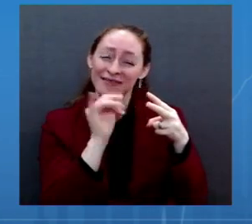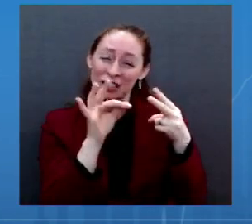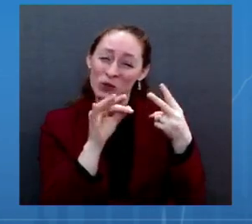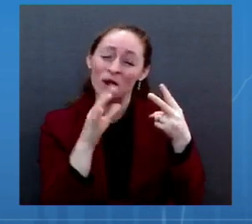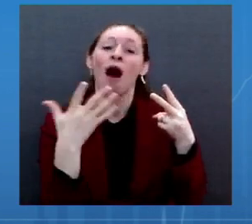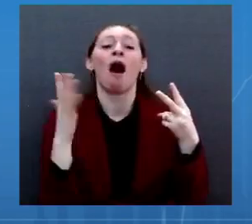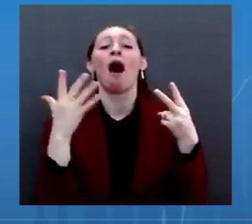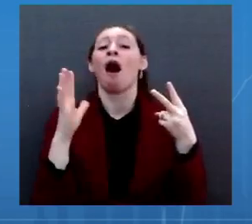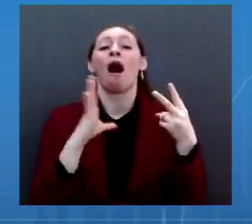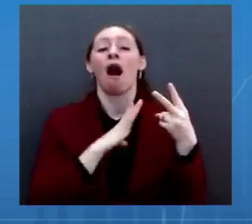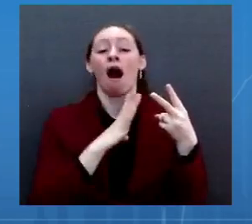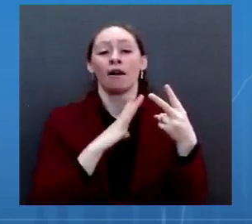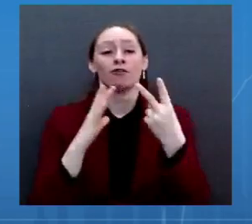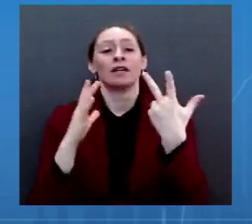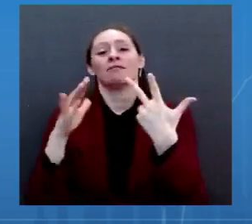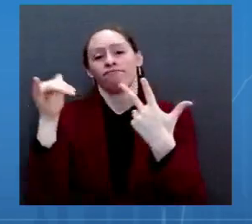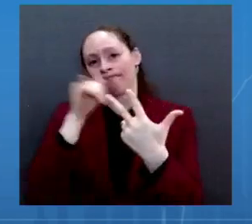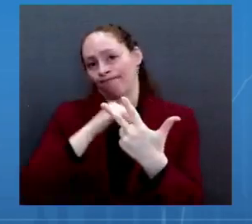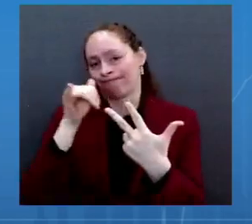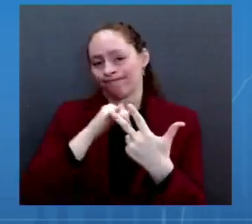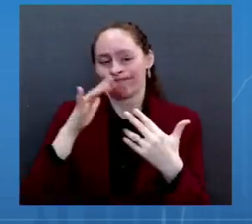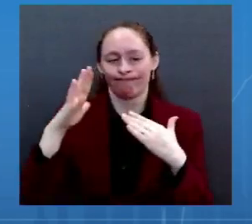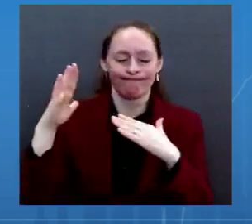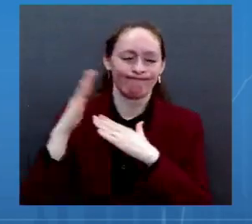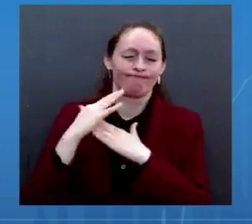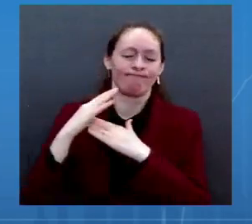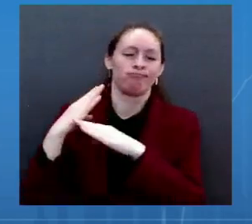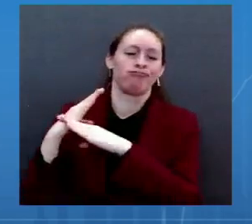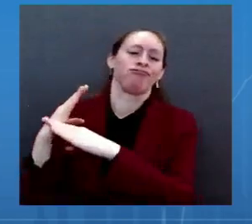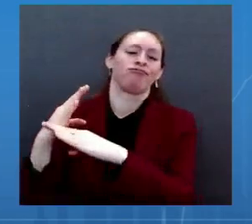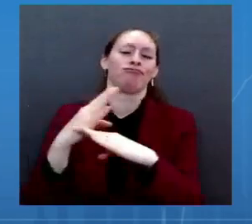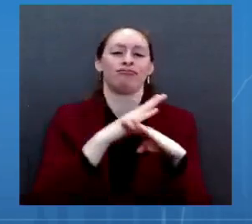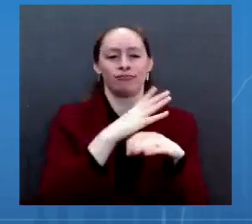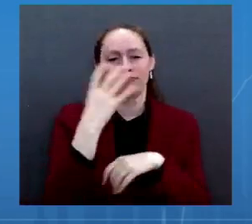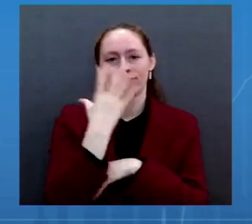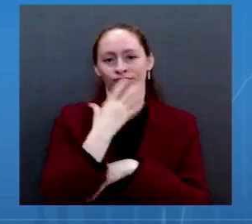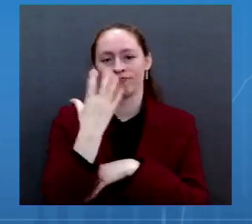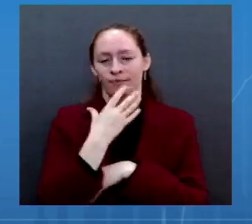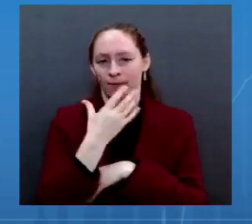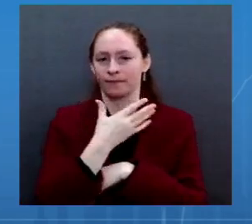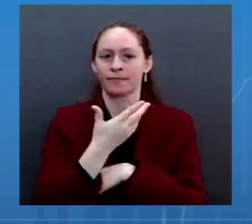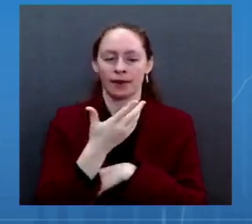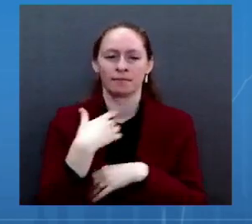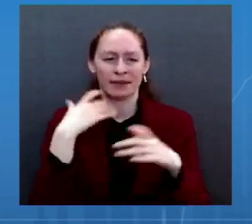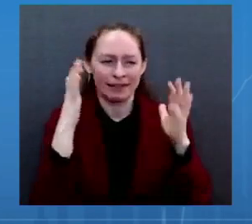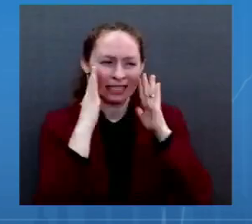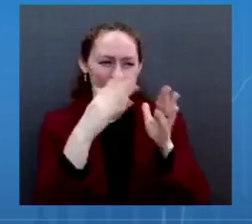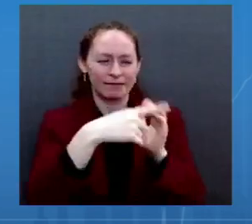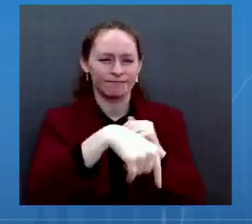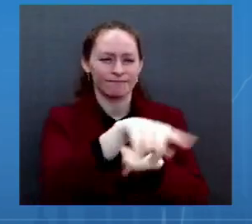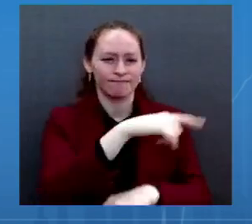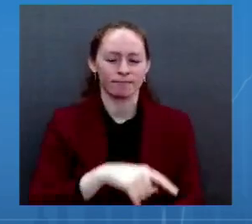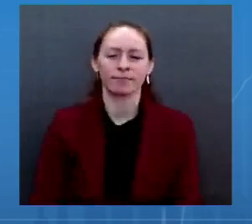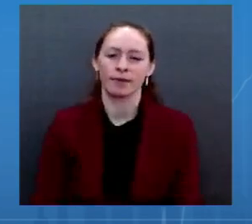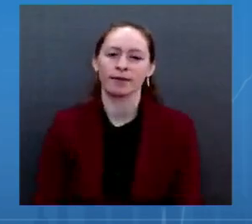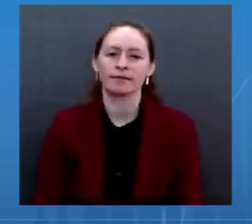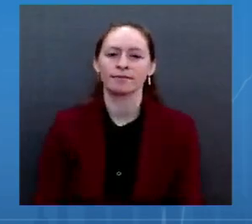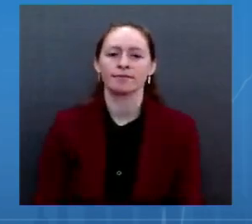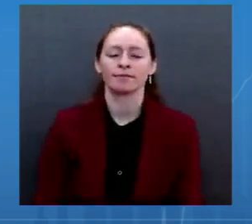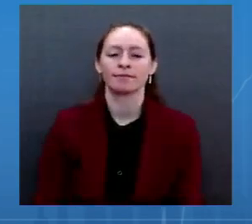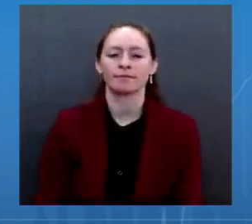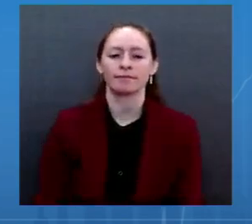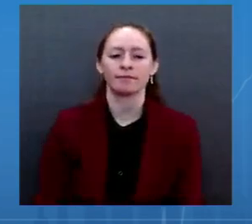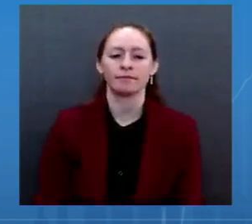vaccinated, and when eligible, boosted. As to the definition, someone is considered fully vaccinated if they've received their